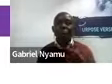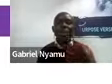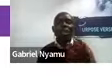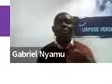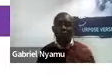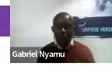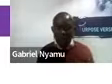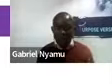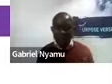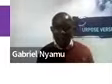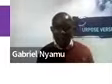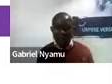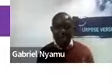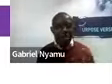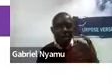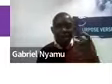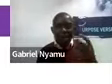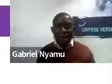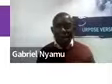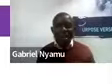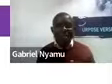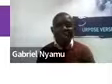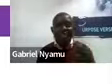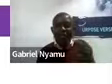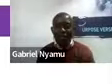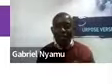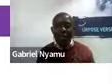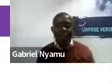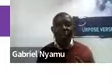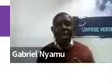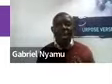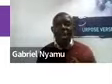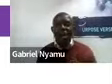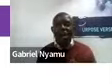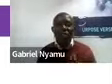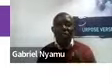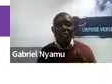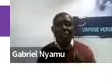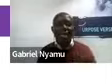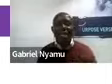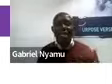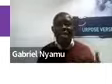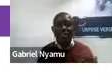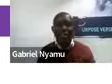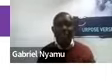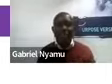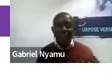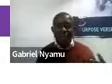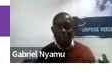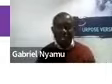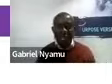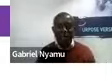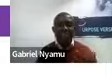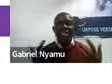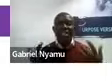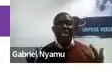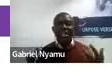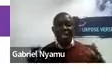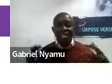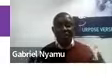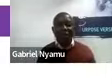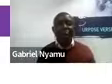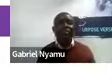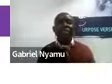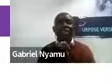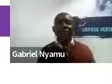is who gives you purpose? Purpose is not usually a personal declaration. The way you can go and self-acclaim and